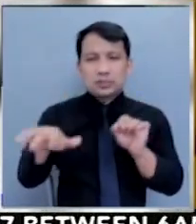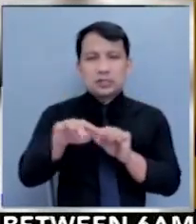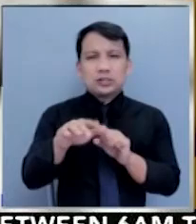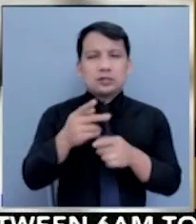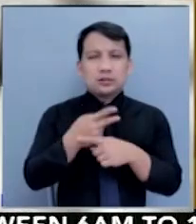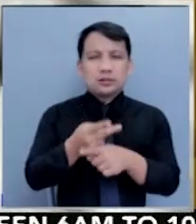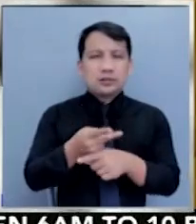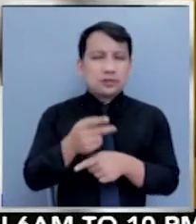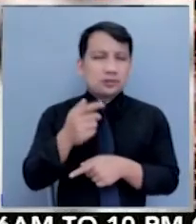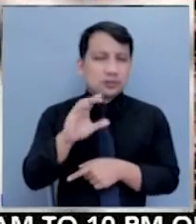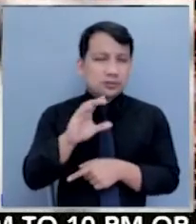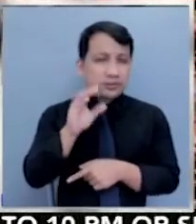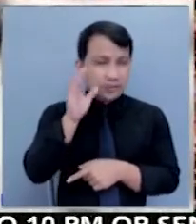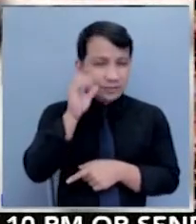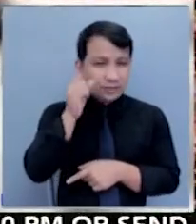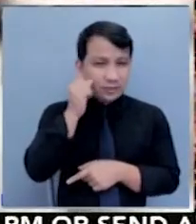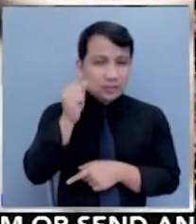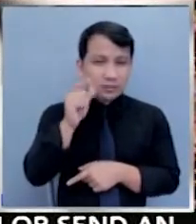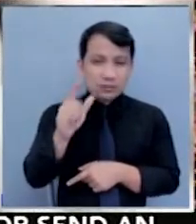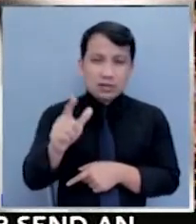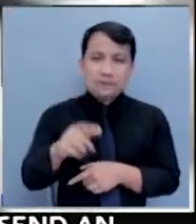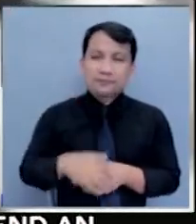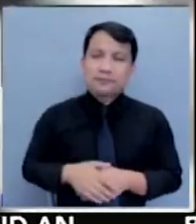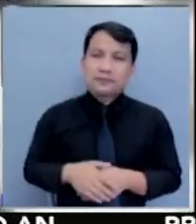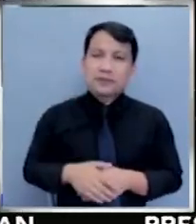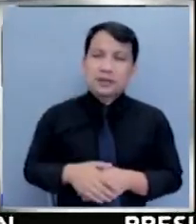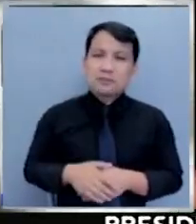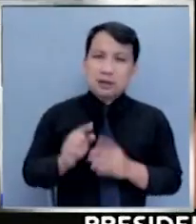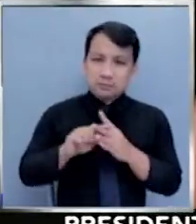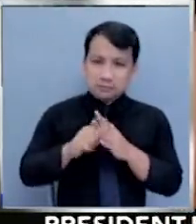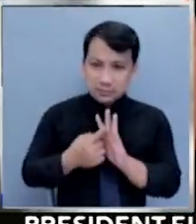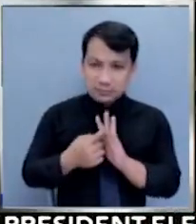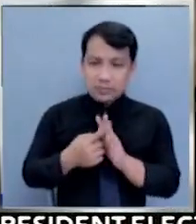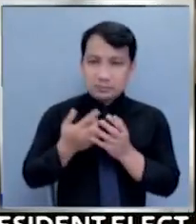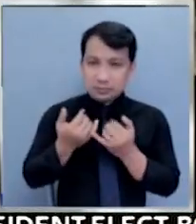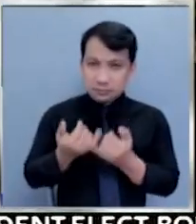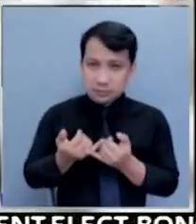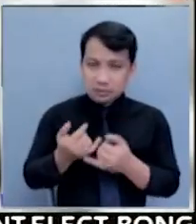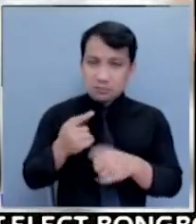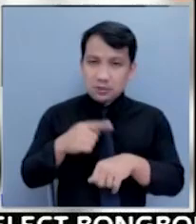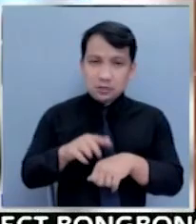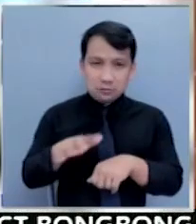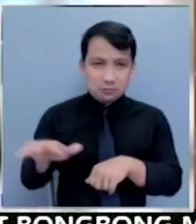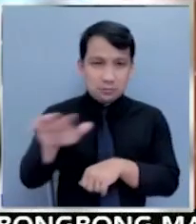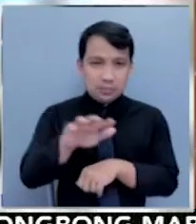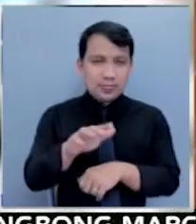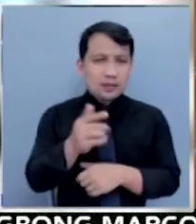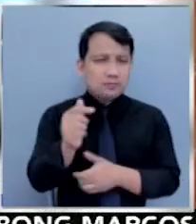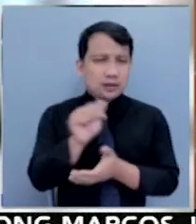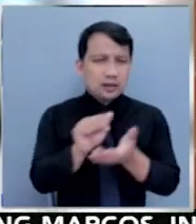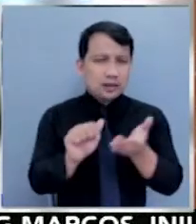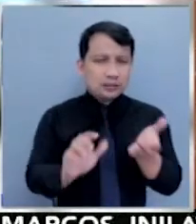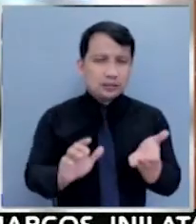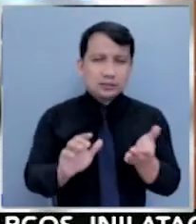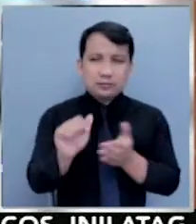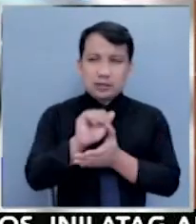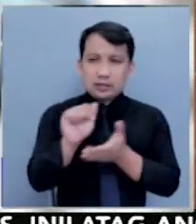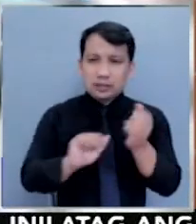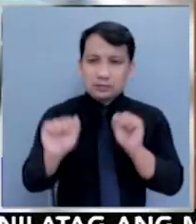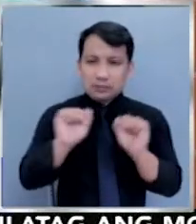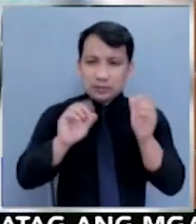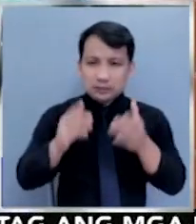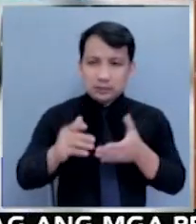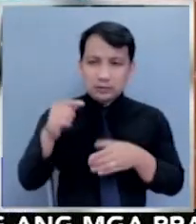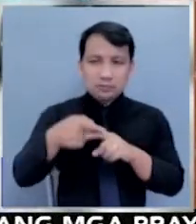Gigi Santiago Lara. Simula pa lang ito ng exciting times para sa Kapuso stars. We're putting a lot of effort into